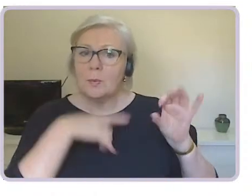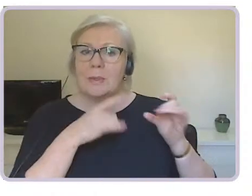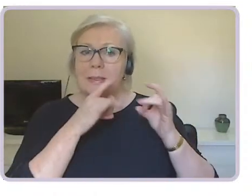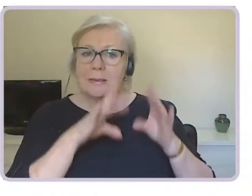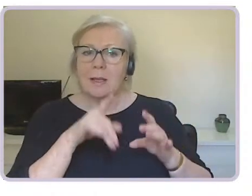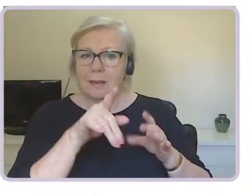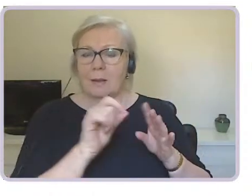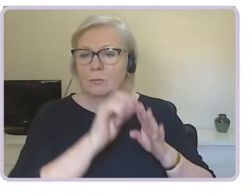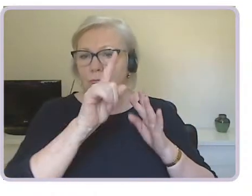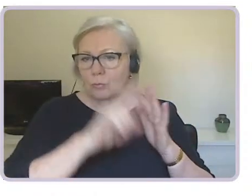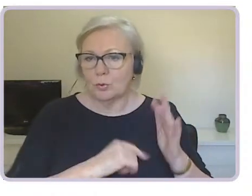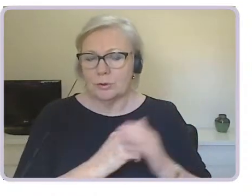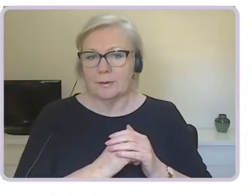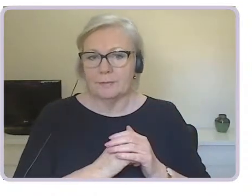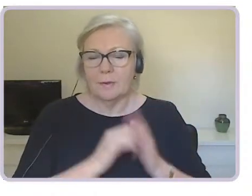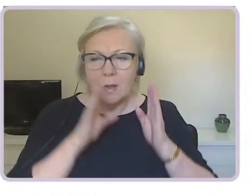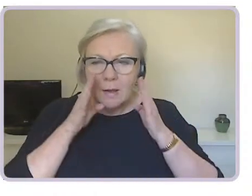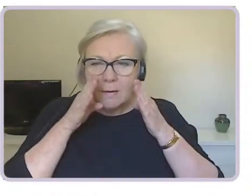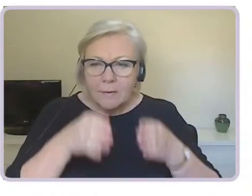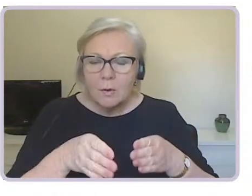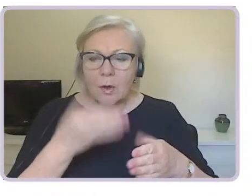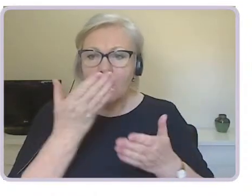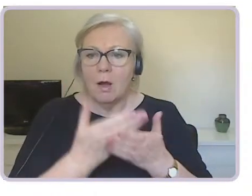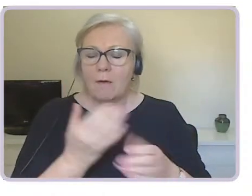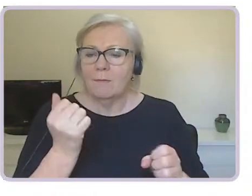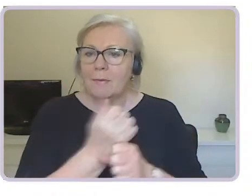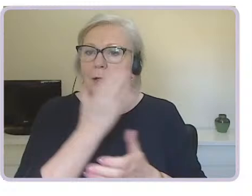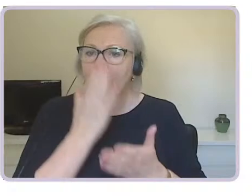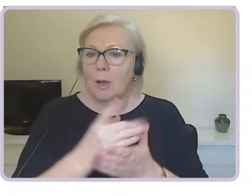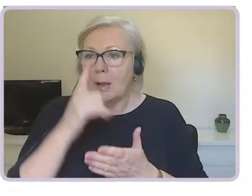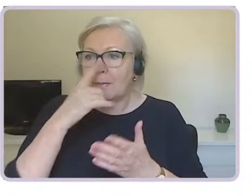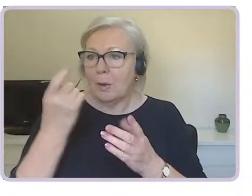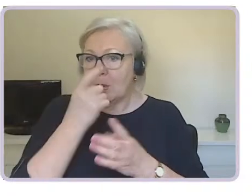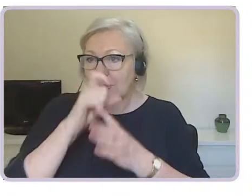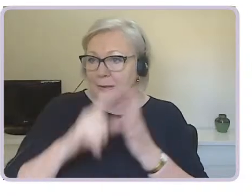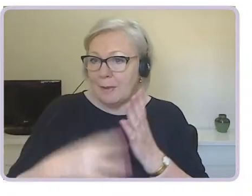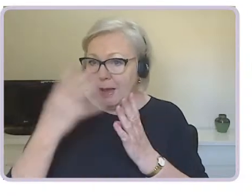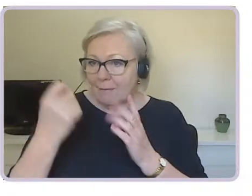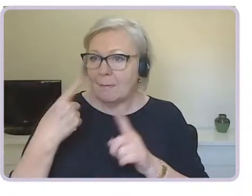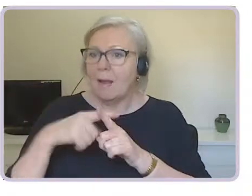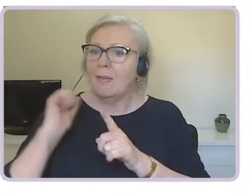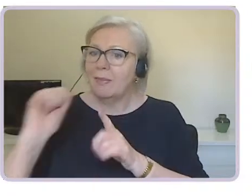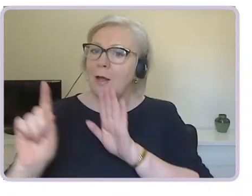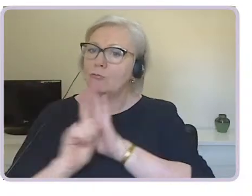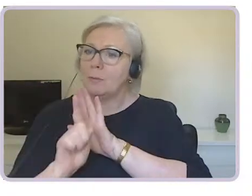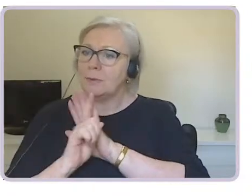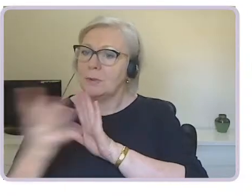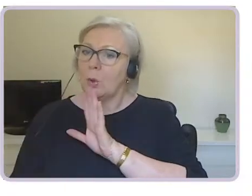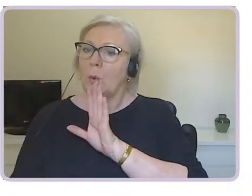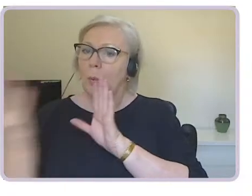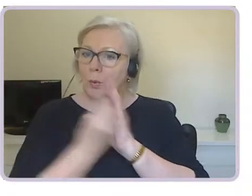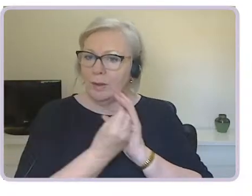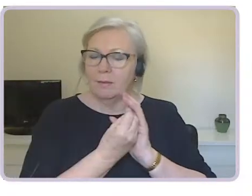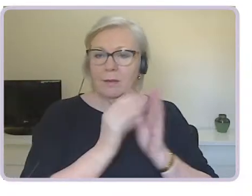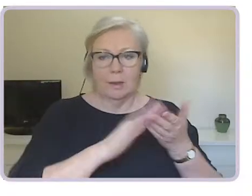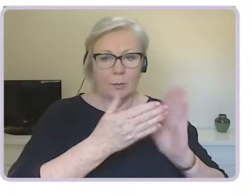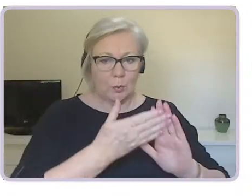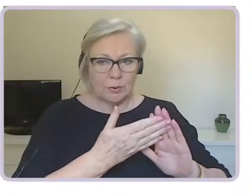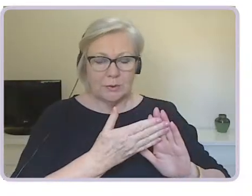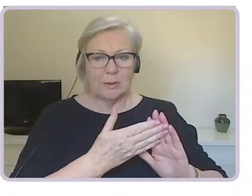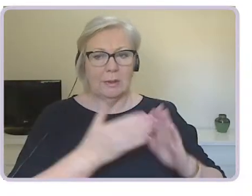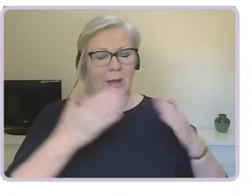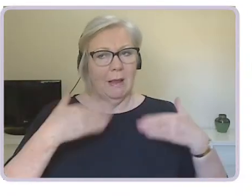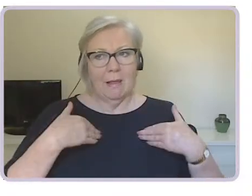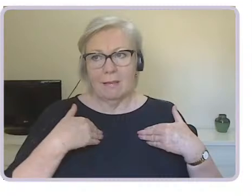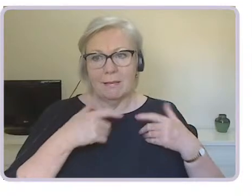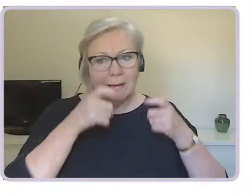focusing in on bringing people with disability and their representatives together with community disability healthcare